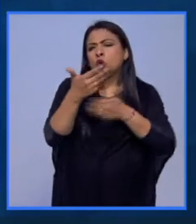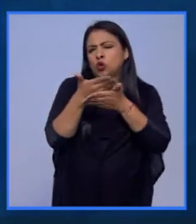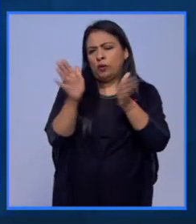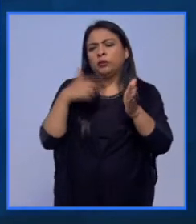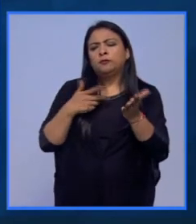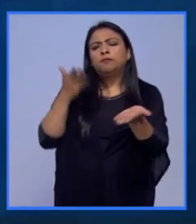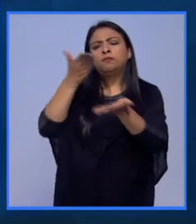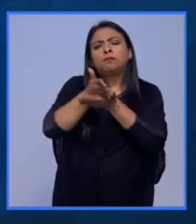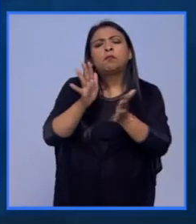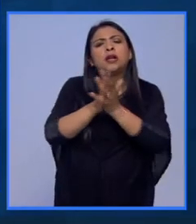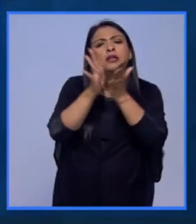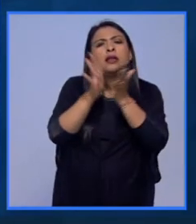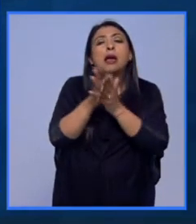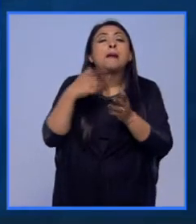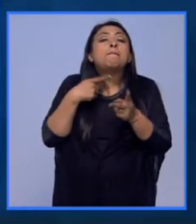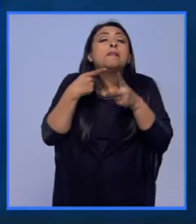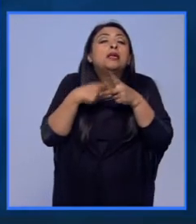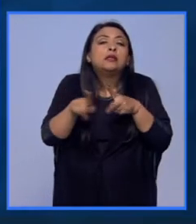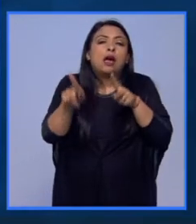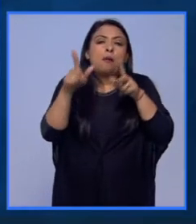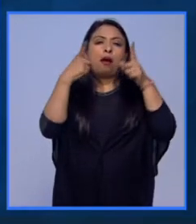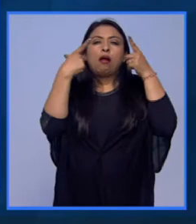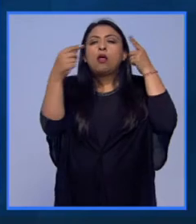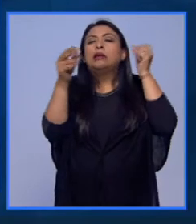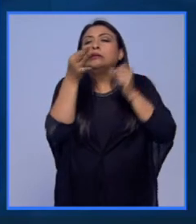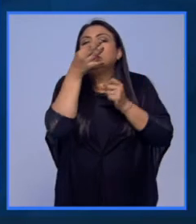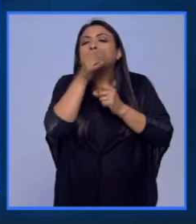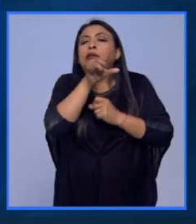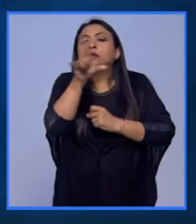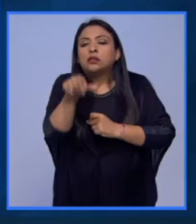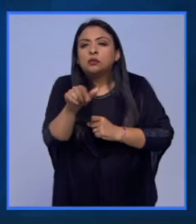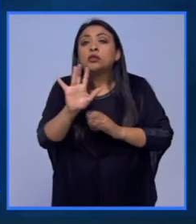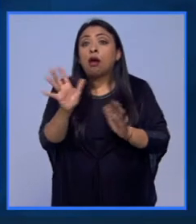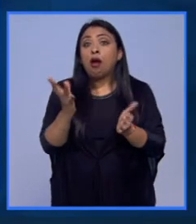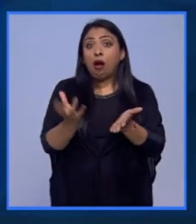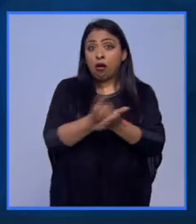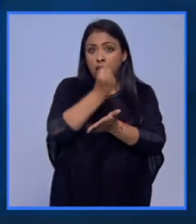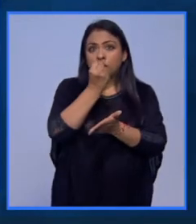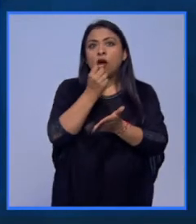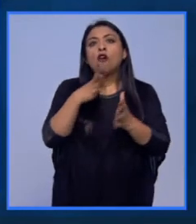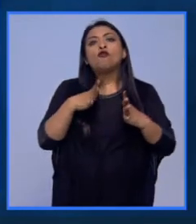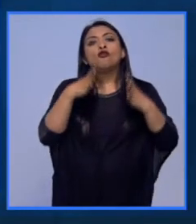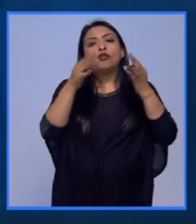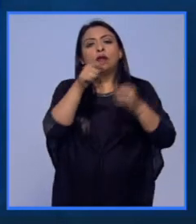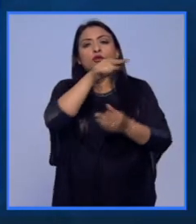graduates, which is, after winning that, we founded the office. This was 12 years ago.